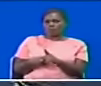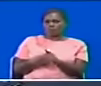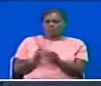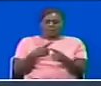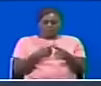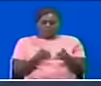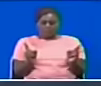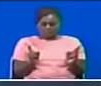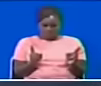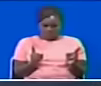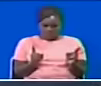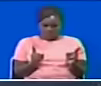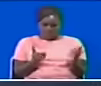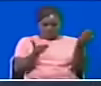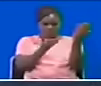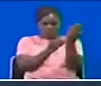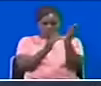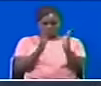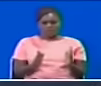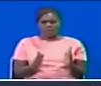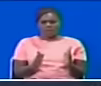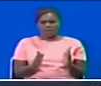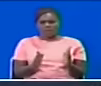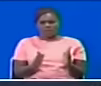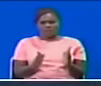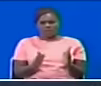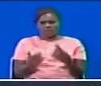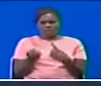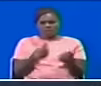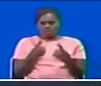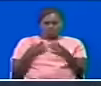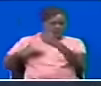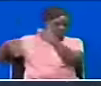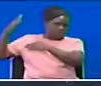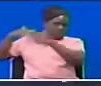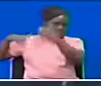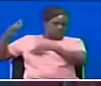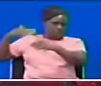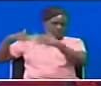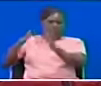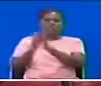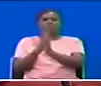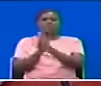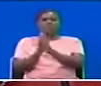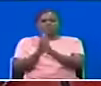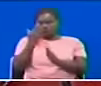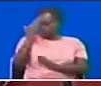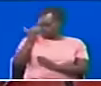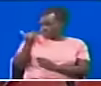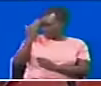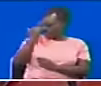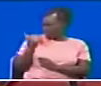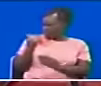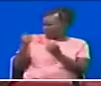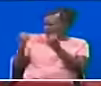But Dr. Wetstein, let's talk about this a little bit, because there's a historical sort of narrative to why it's a